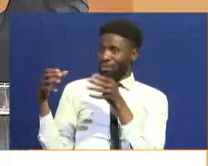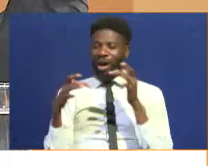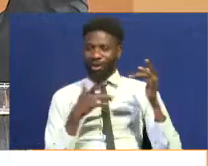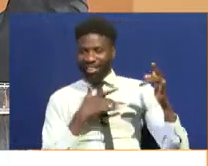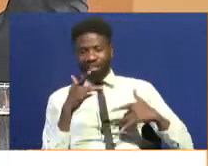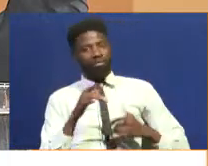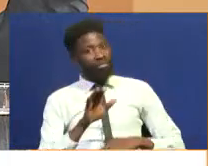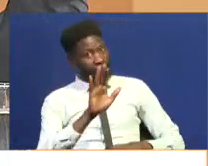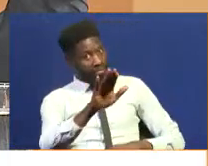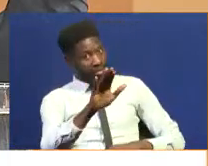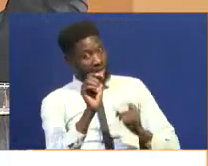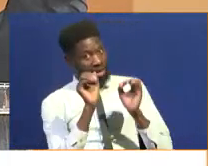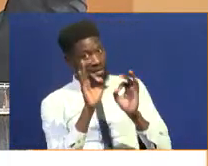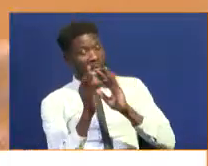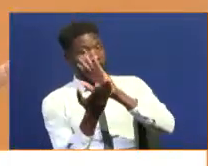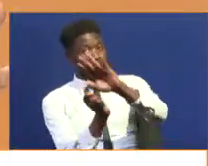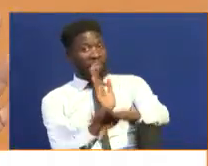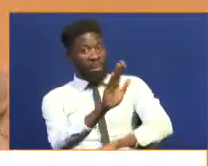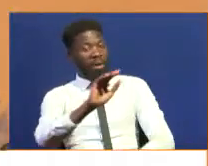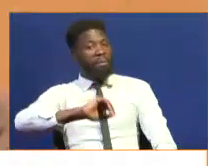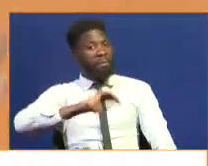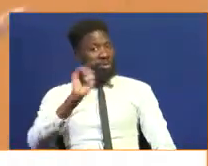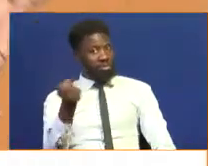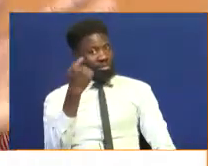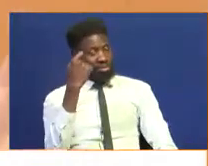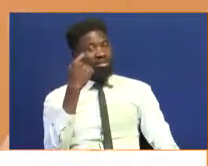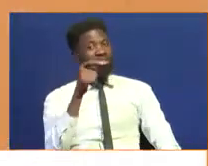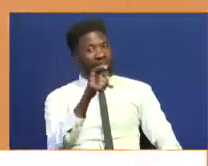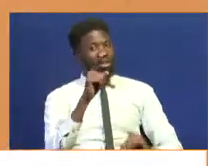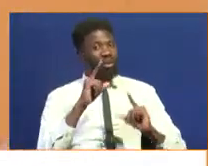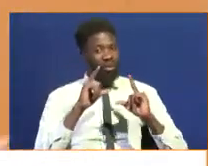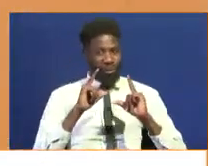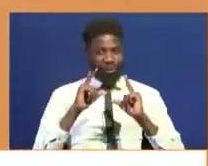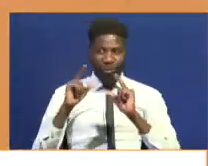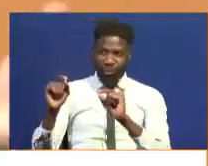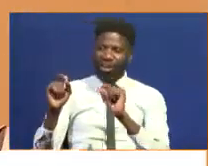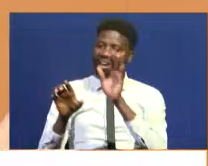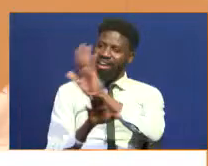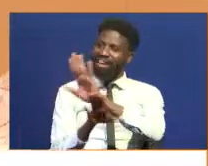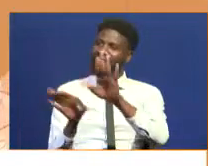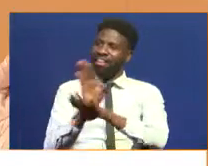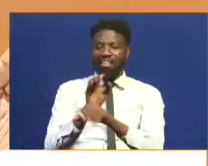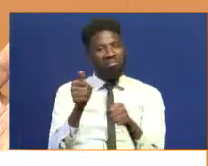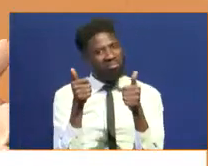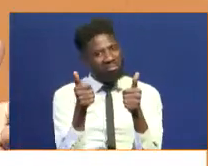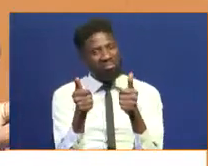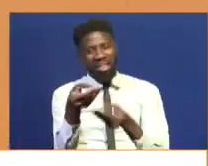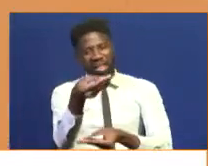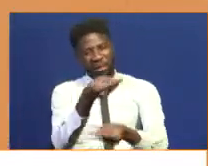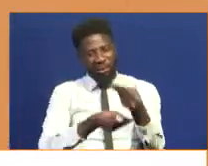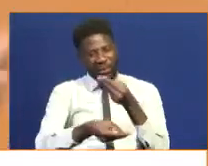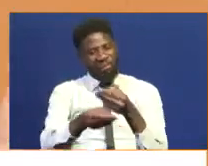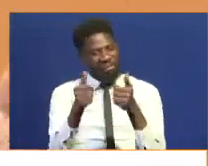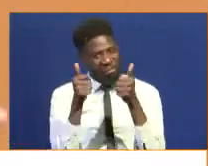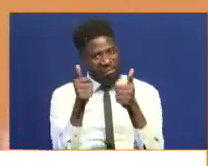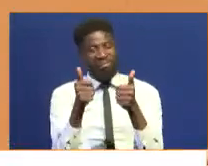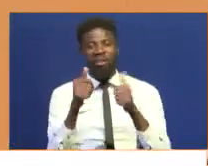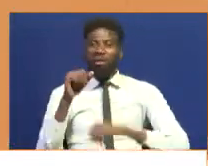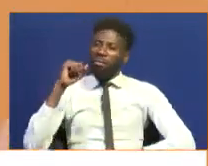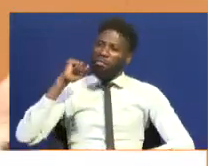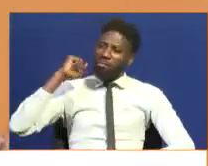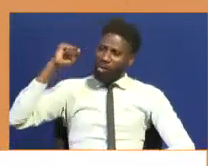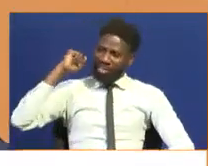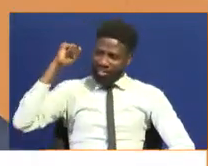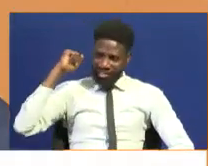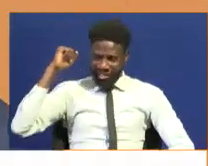you go back to the Mlima, people just tell them that, I mean, everything is well. The economy is doing well. And these issues are going to be handled politically and